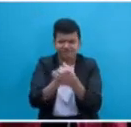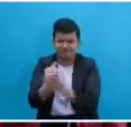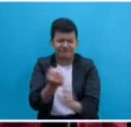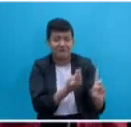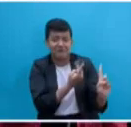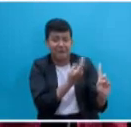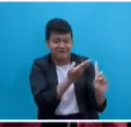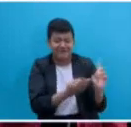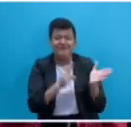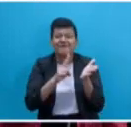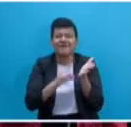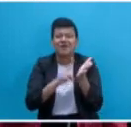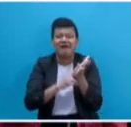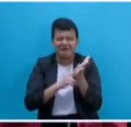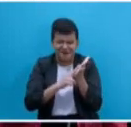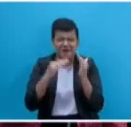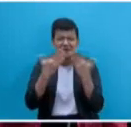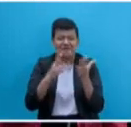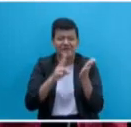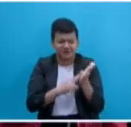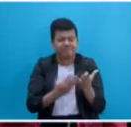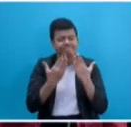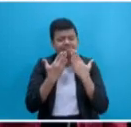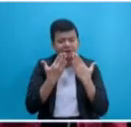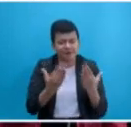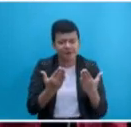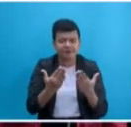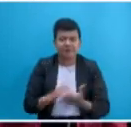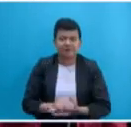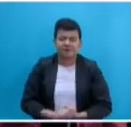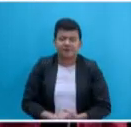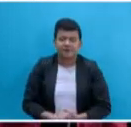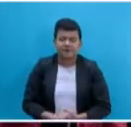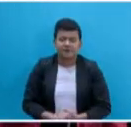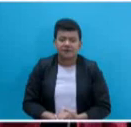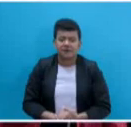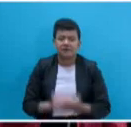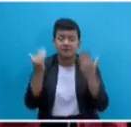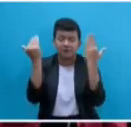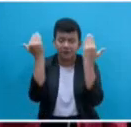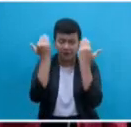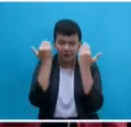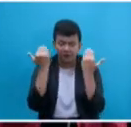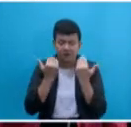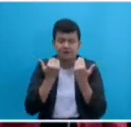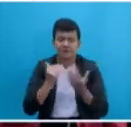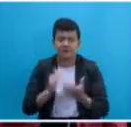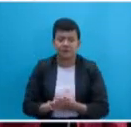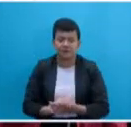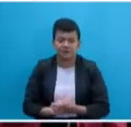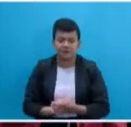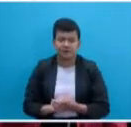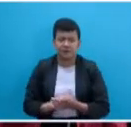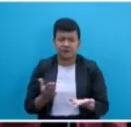being gracious hosts and for being gracious about life. Mr. Speaker, sir, our government has not